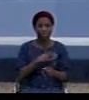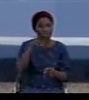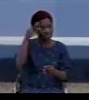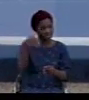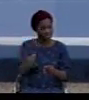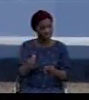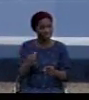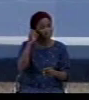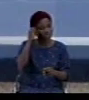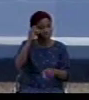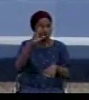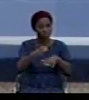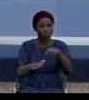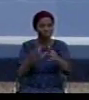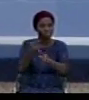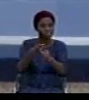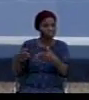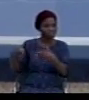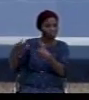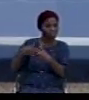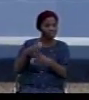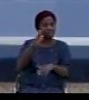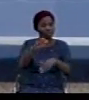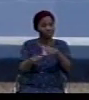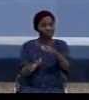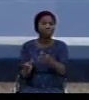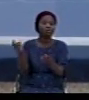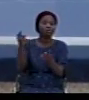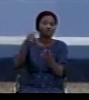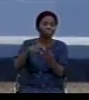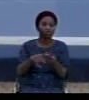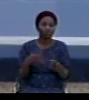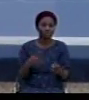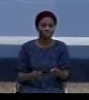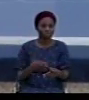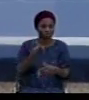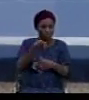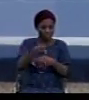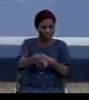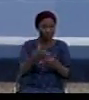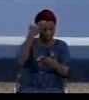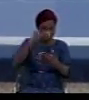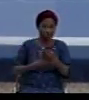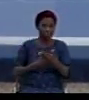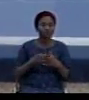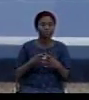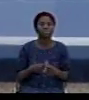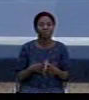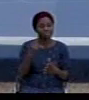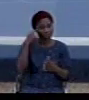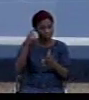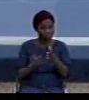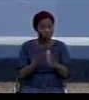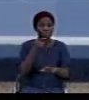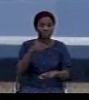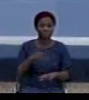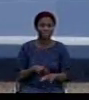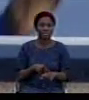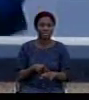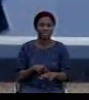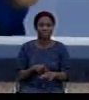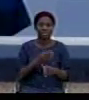row to the front without the stake for the first time in all those years. I tell